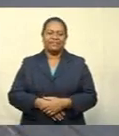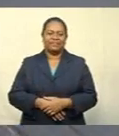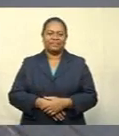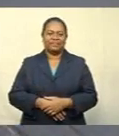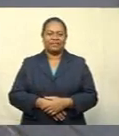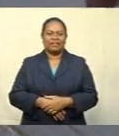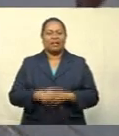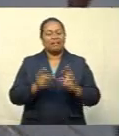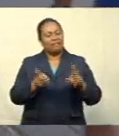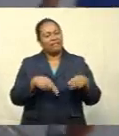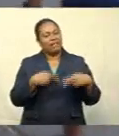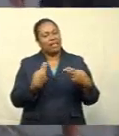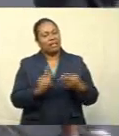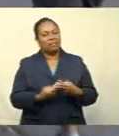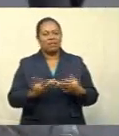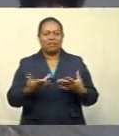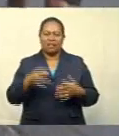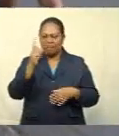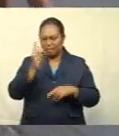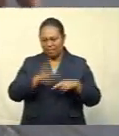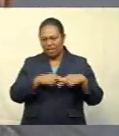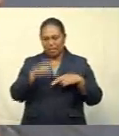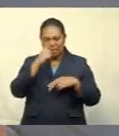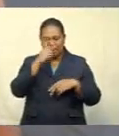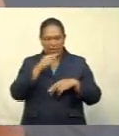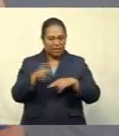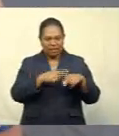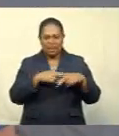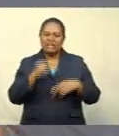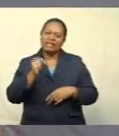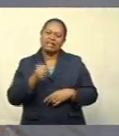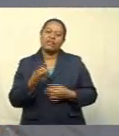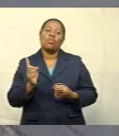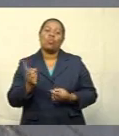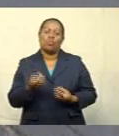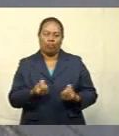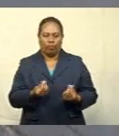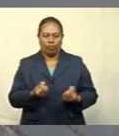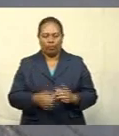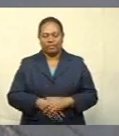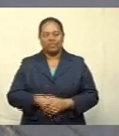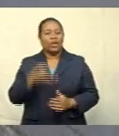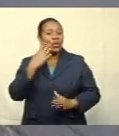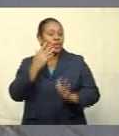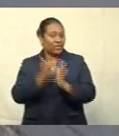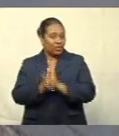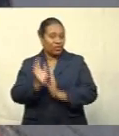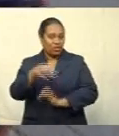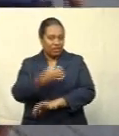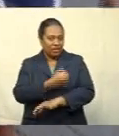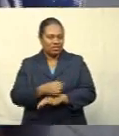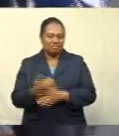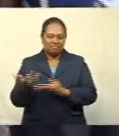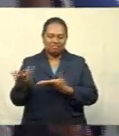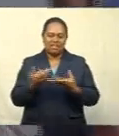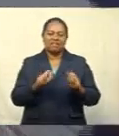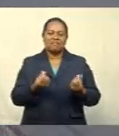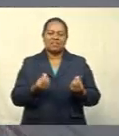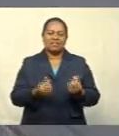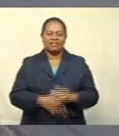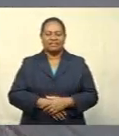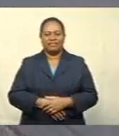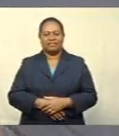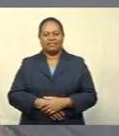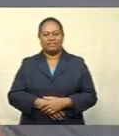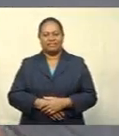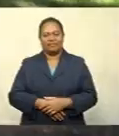family and people in Fiji, they need money. So why not going to overseas and get money from there? Because it's really